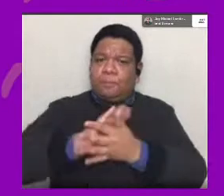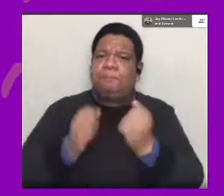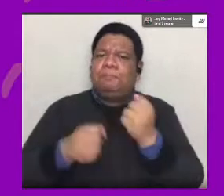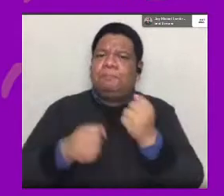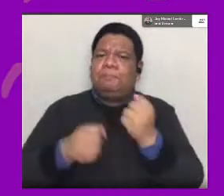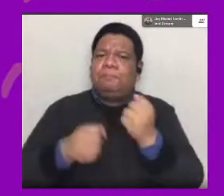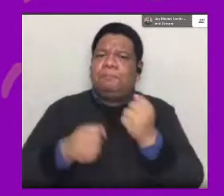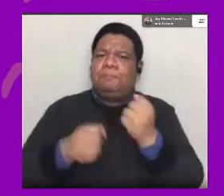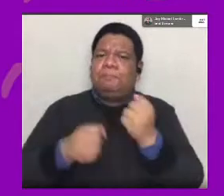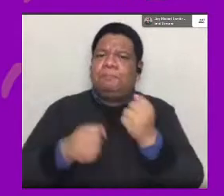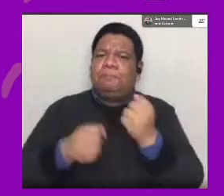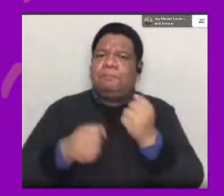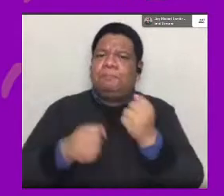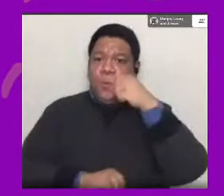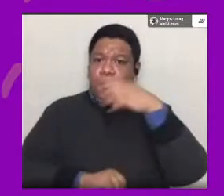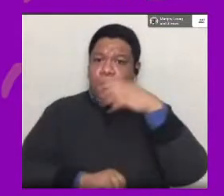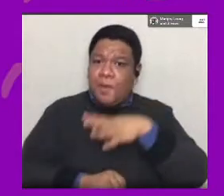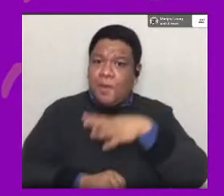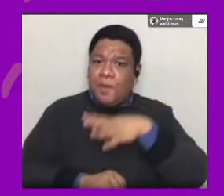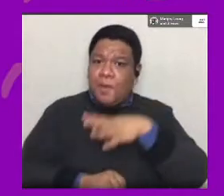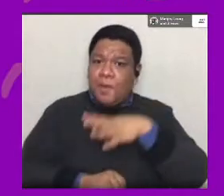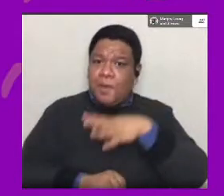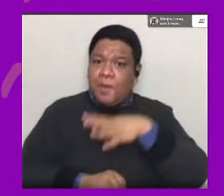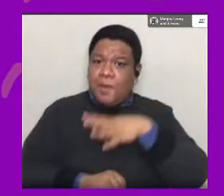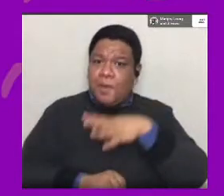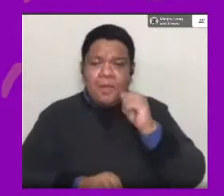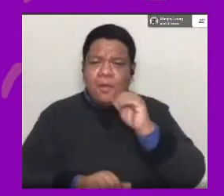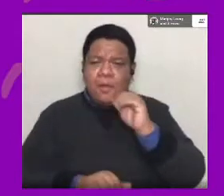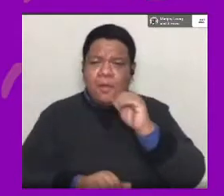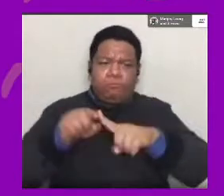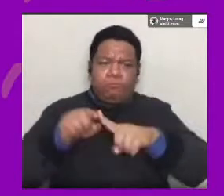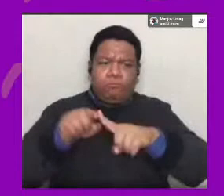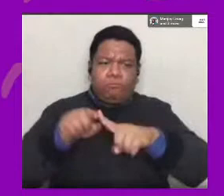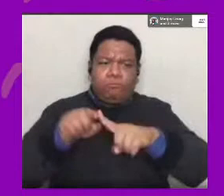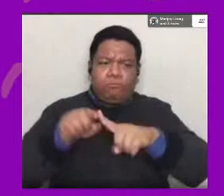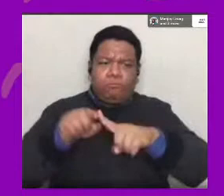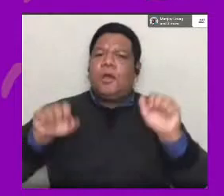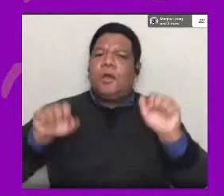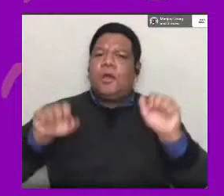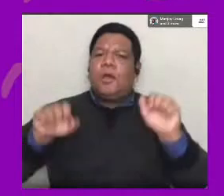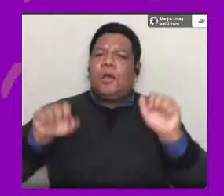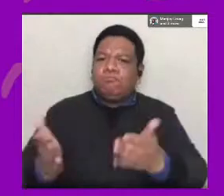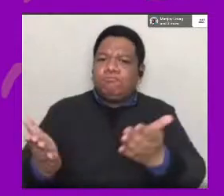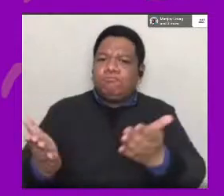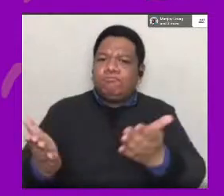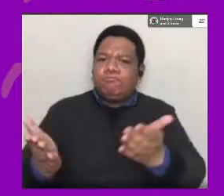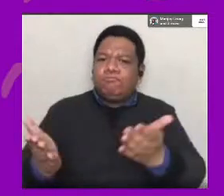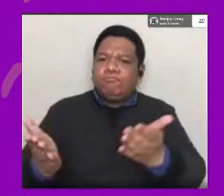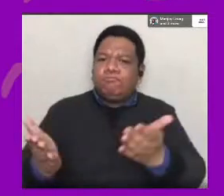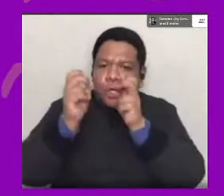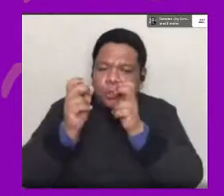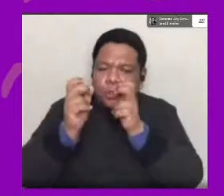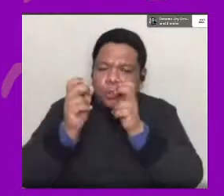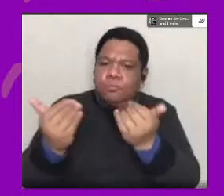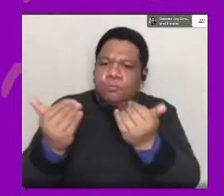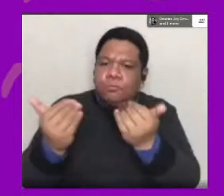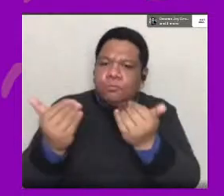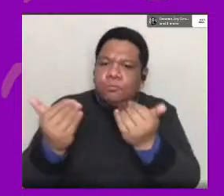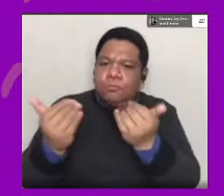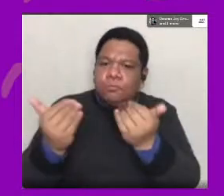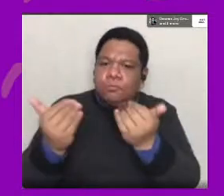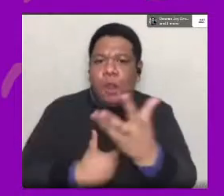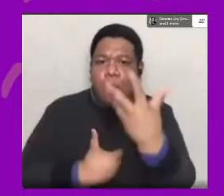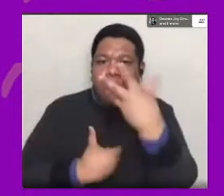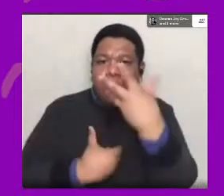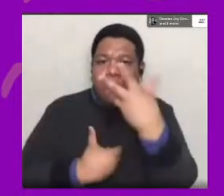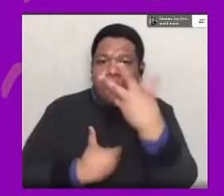that women and girls in all their diversities be heard and be enabled to fully participate in